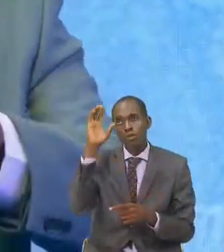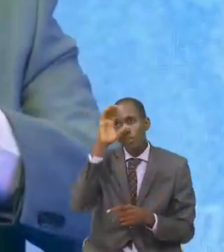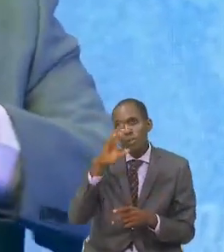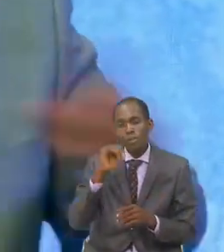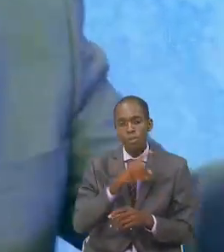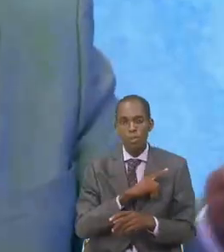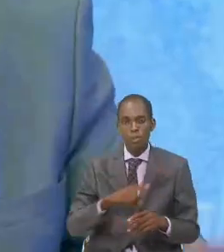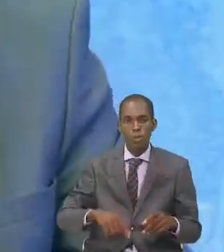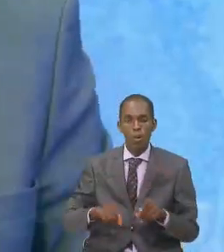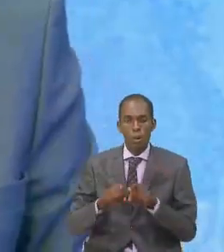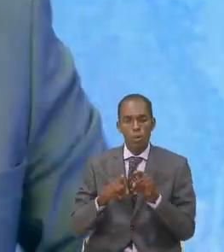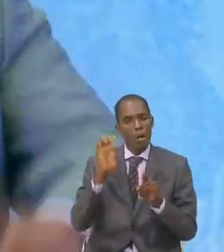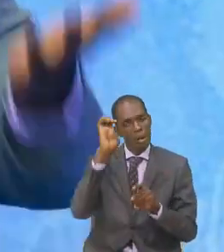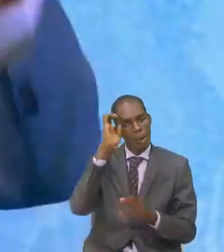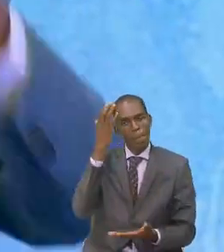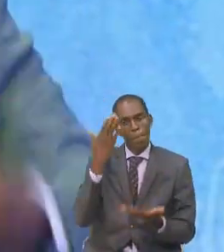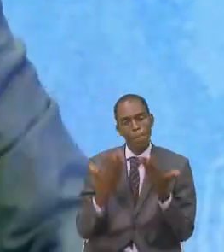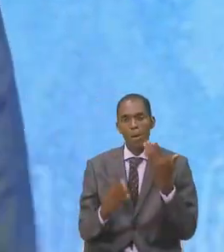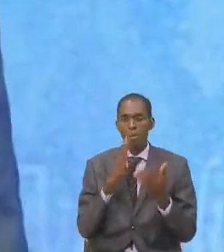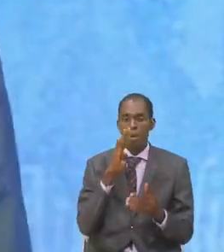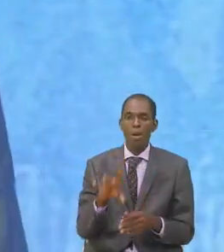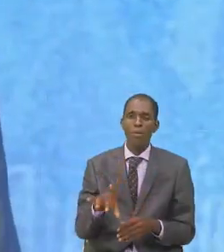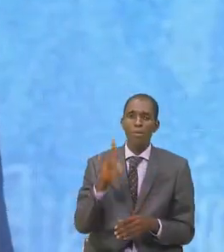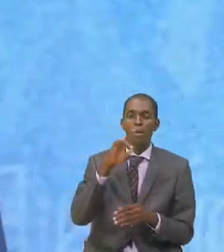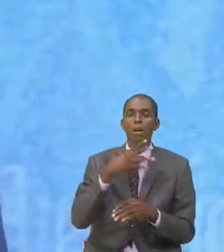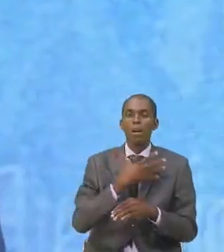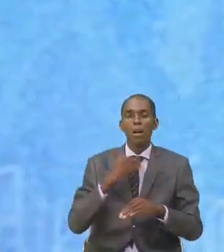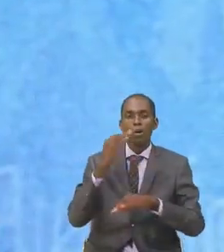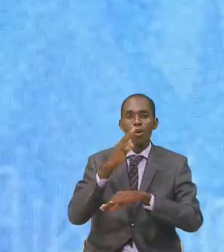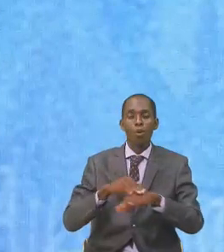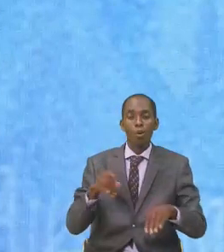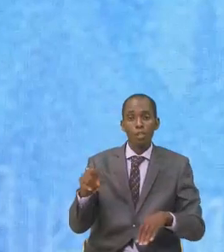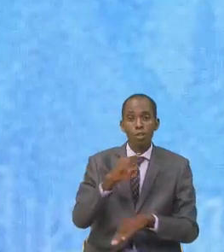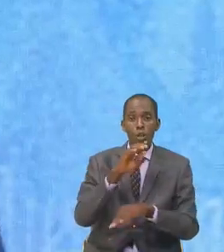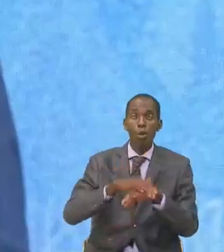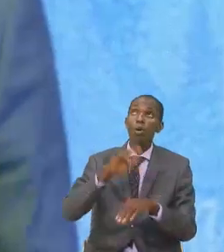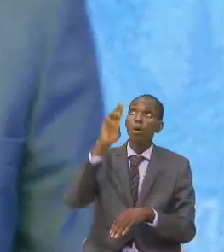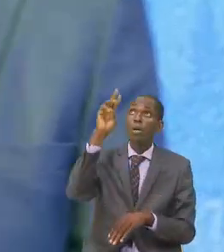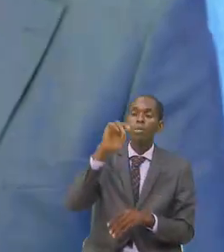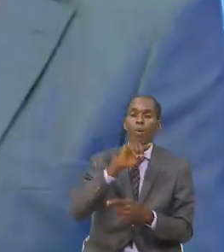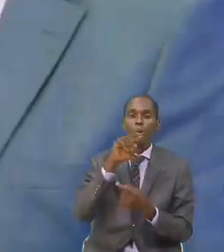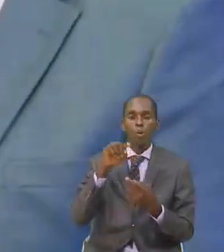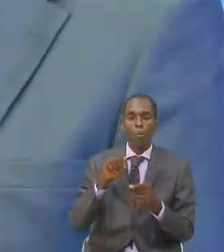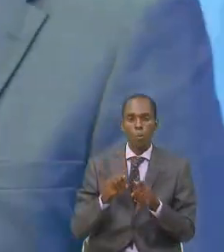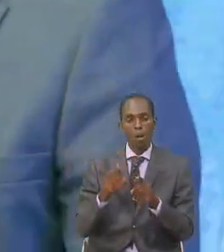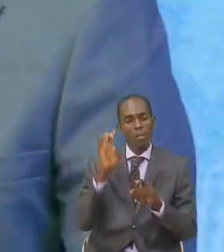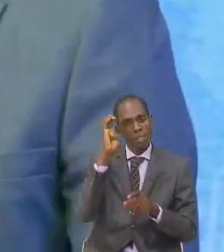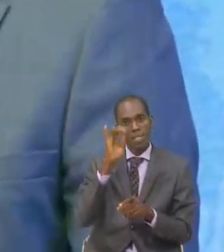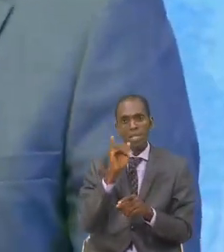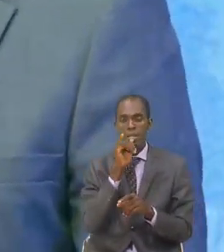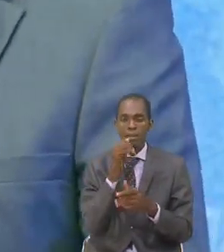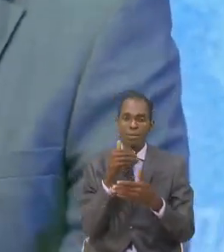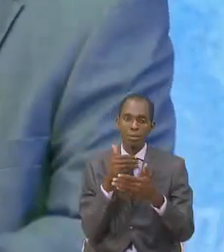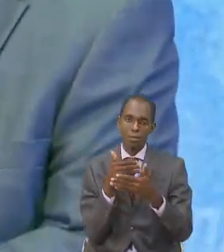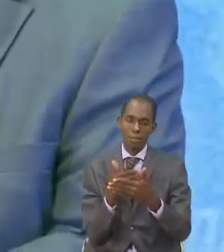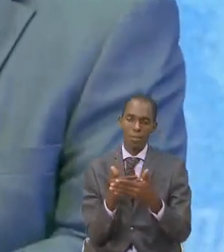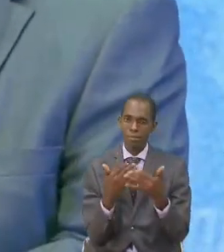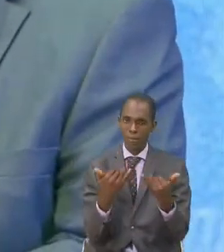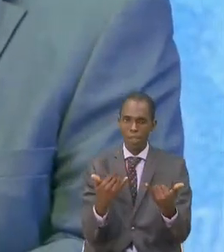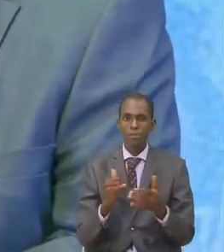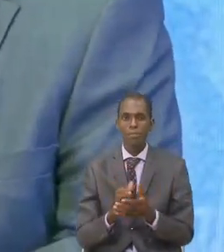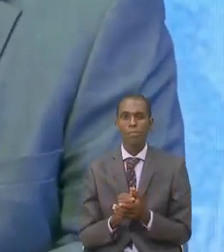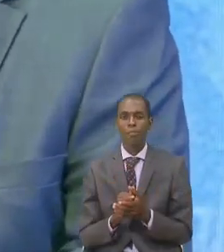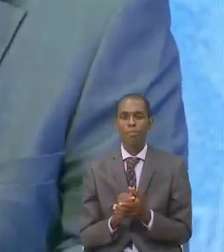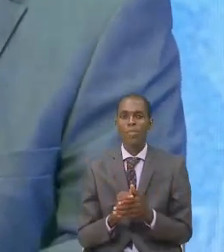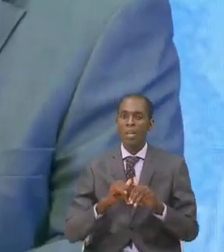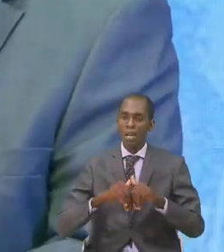That's the most ready time to seek the Lord while he may be found, and call ye upon him